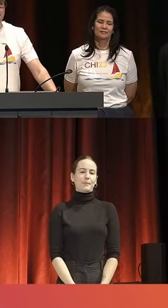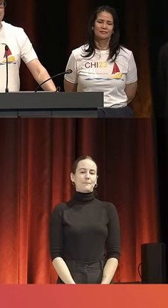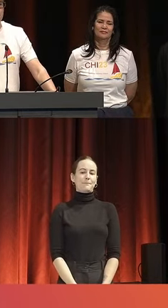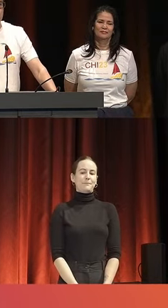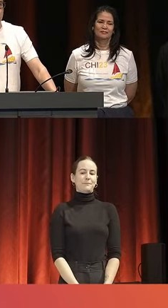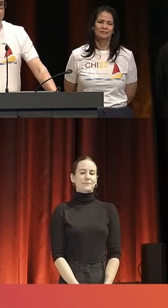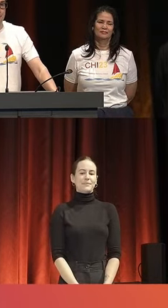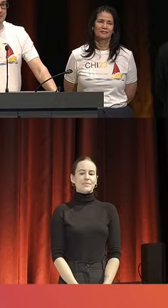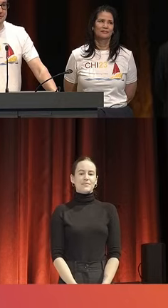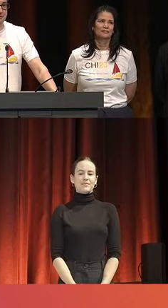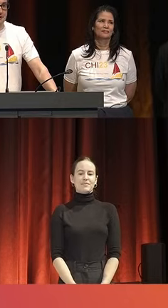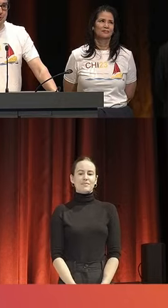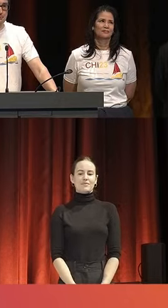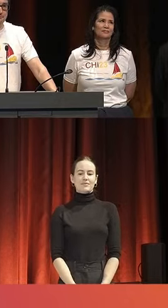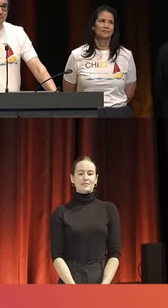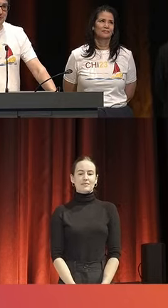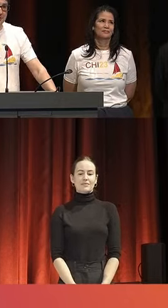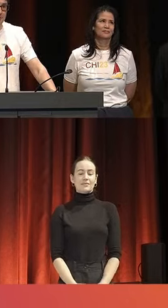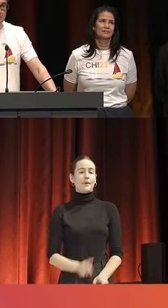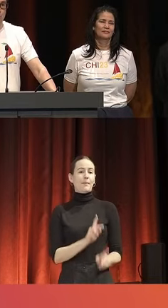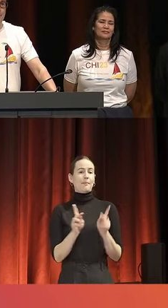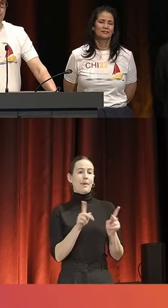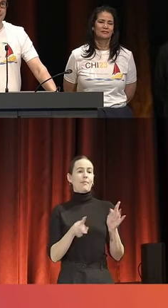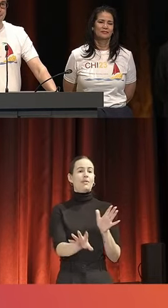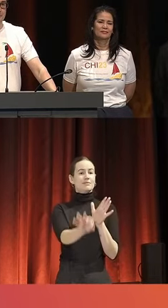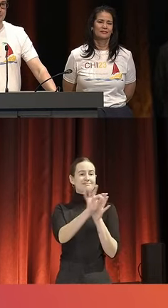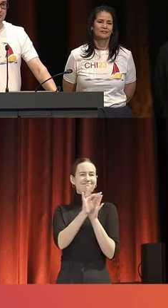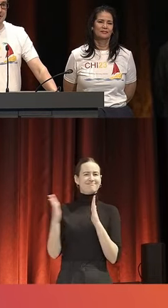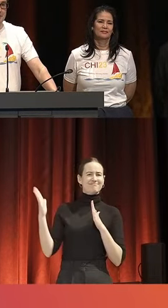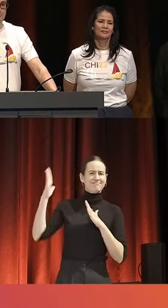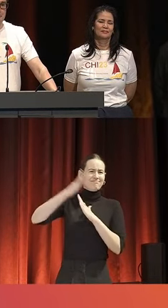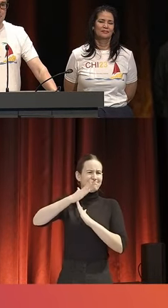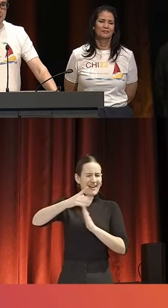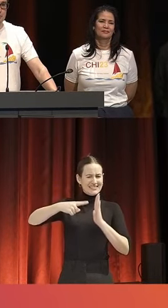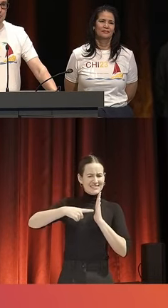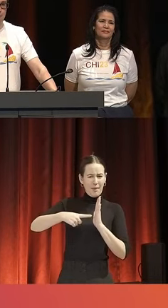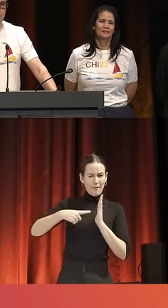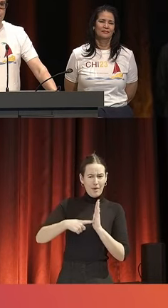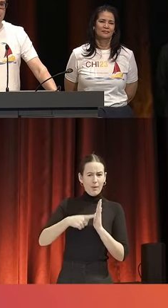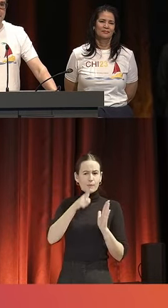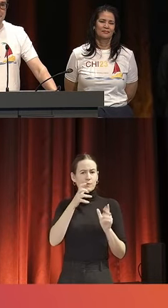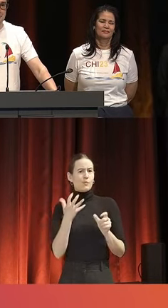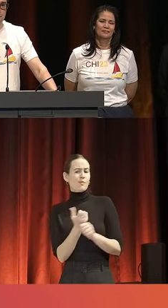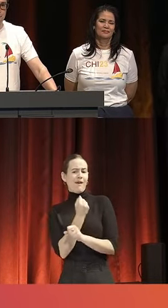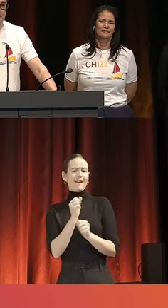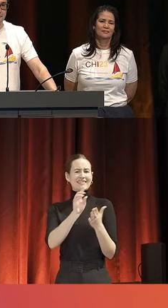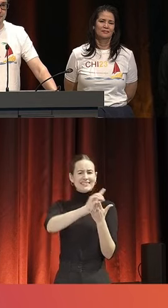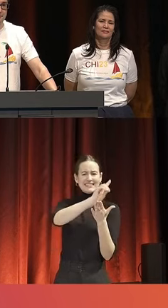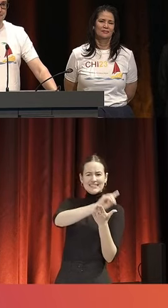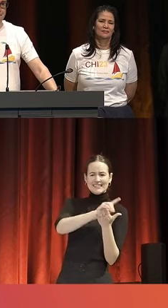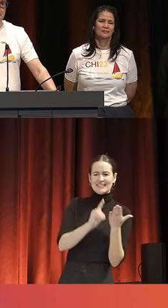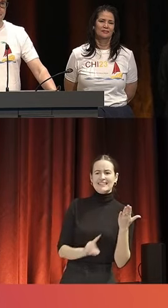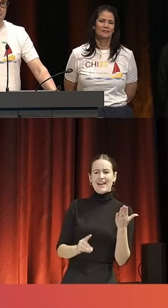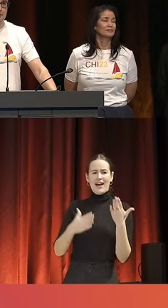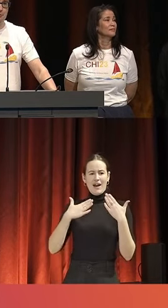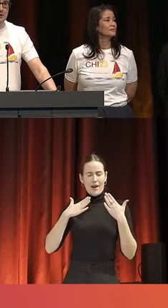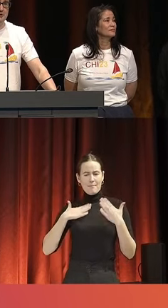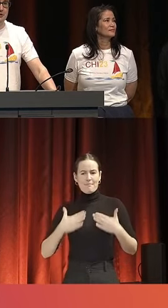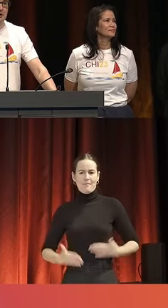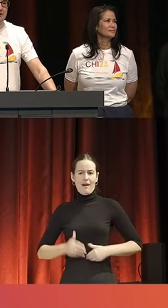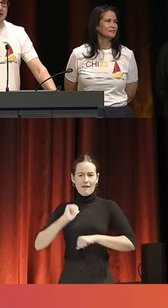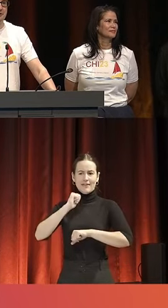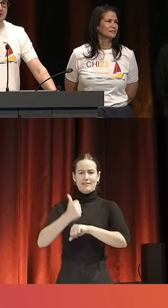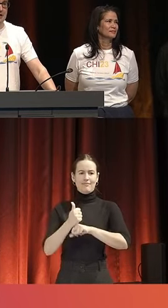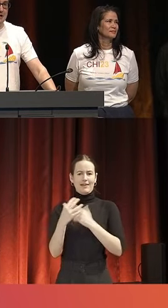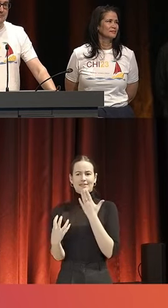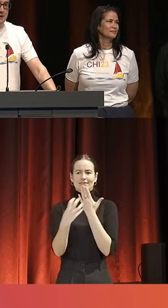And the People's Choice for Best Demo, the winner is Design and Fabrication of Body-Based Interfaces. The demo by